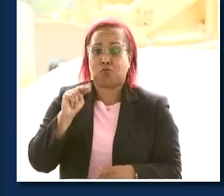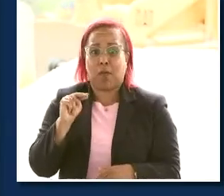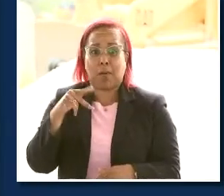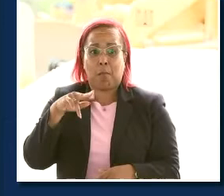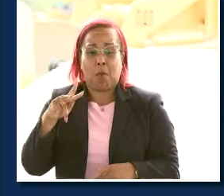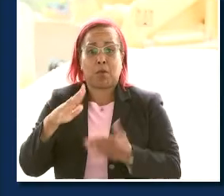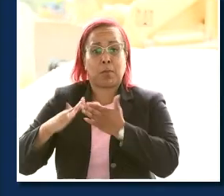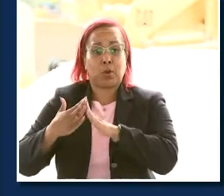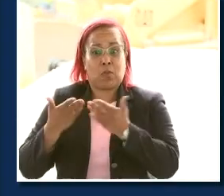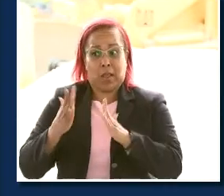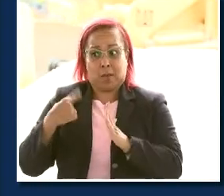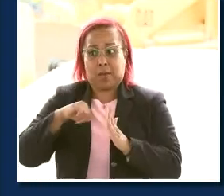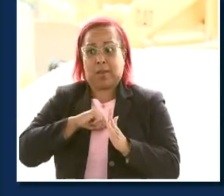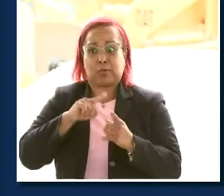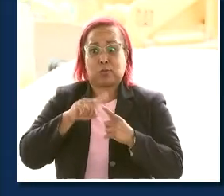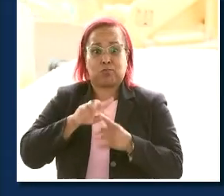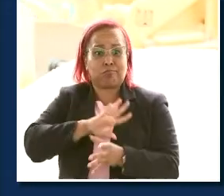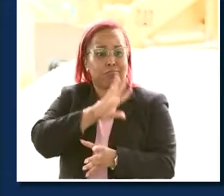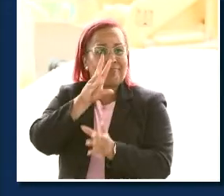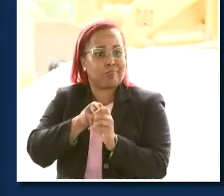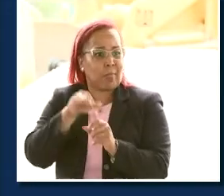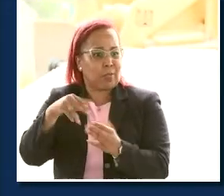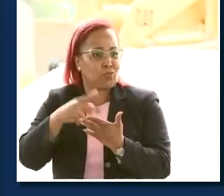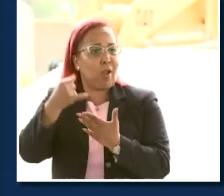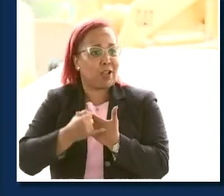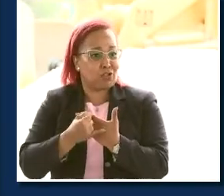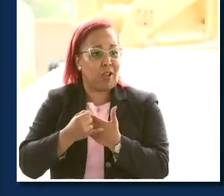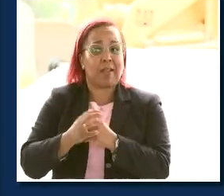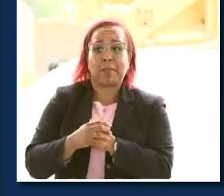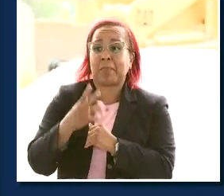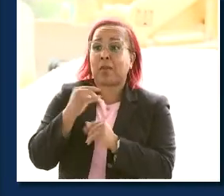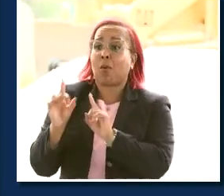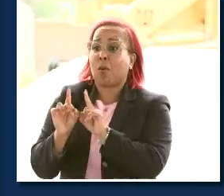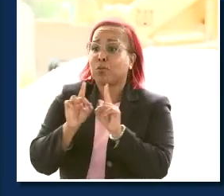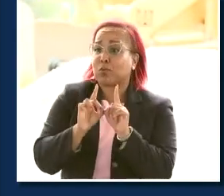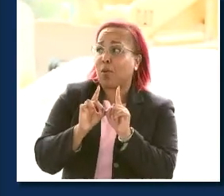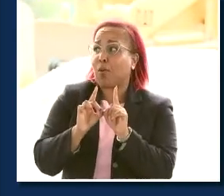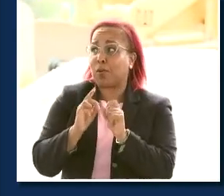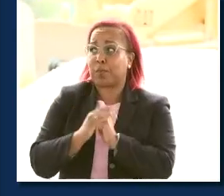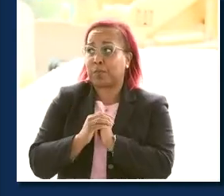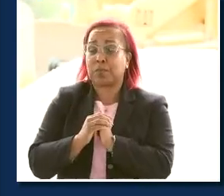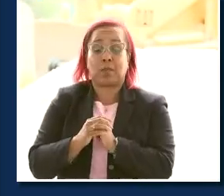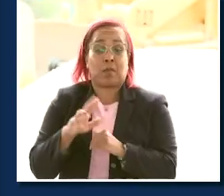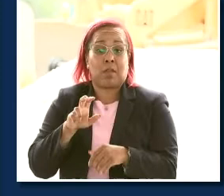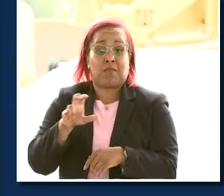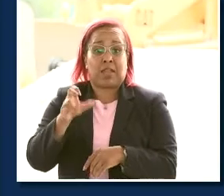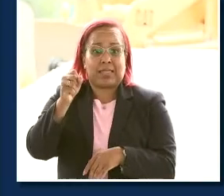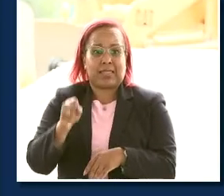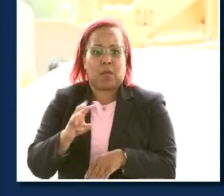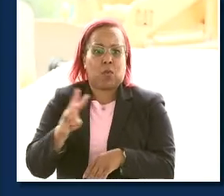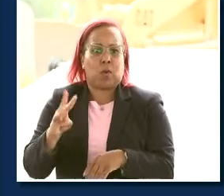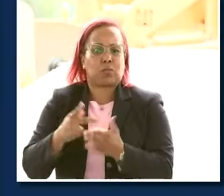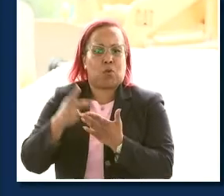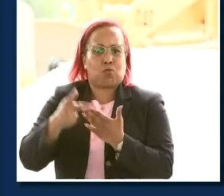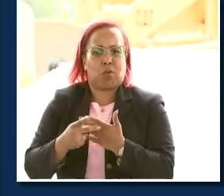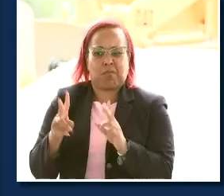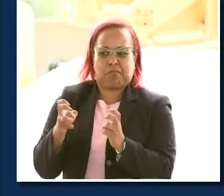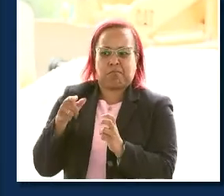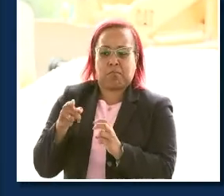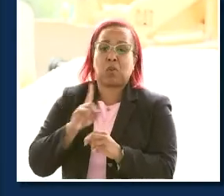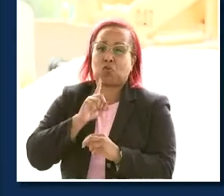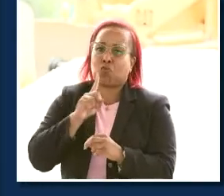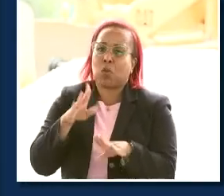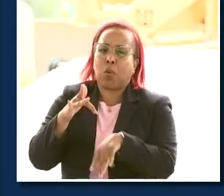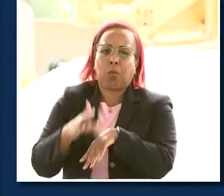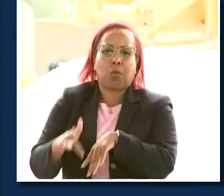community for allowing us to participate in this project, and also on the Invest Southwest program, which really is going to